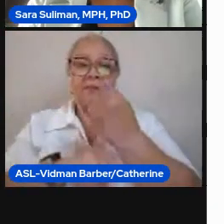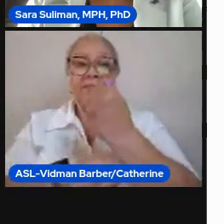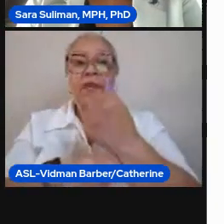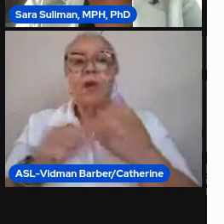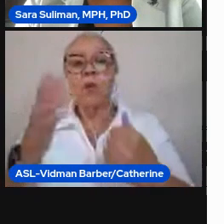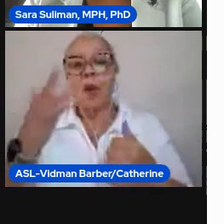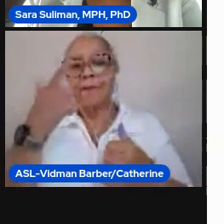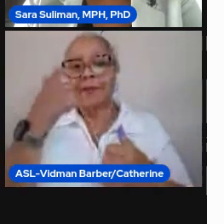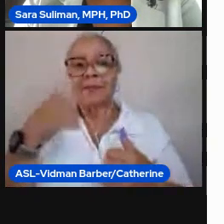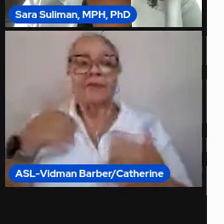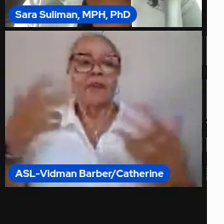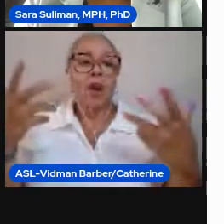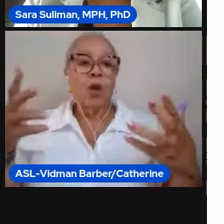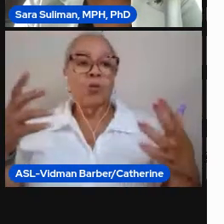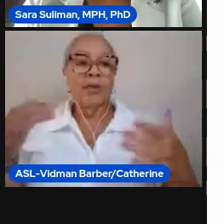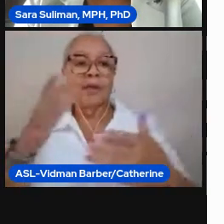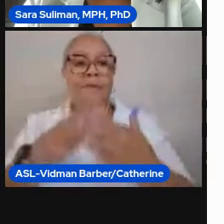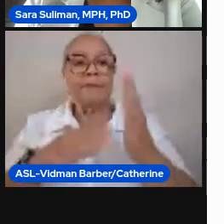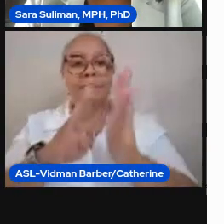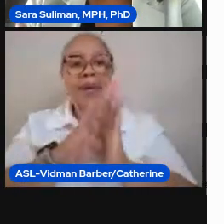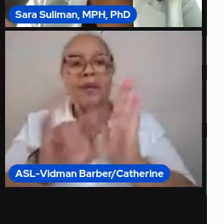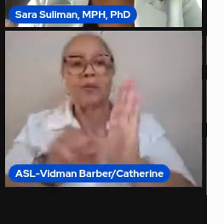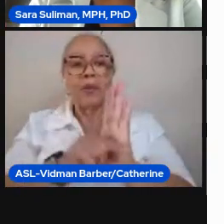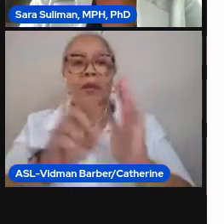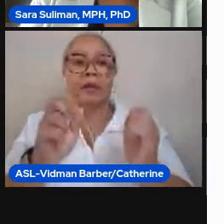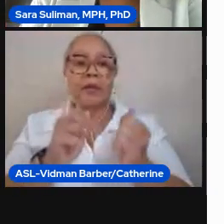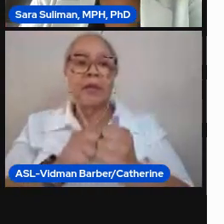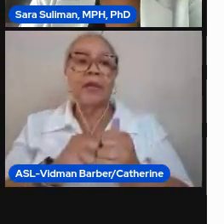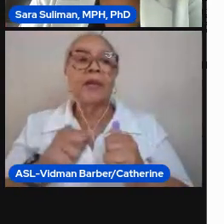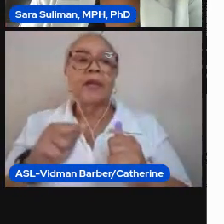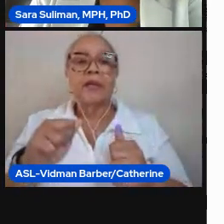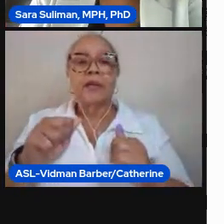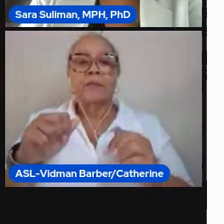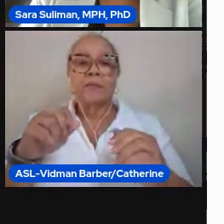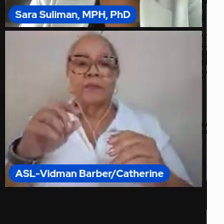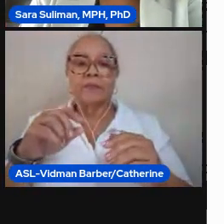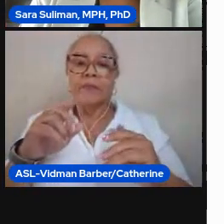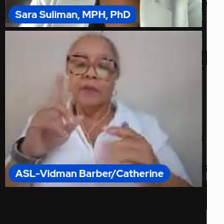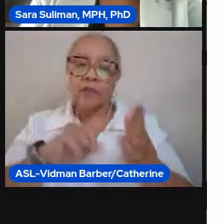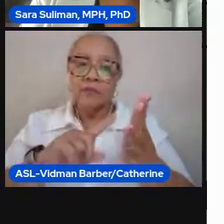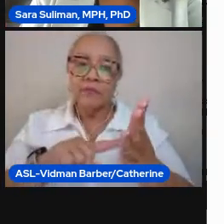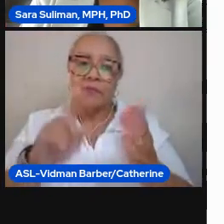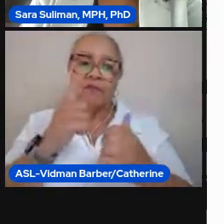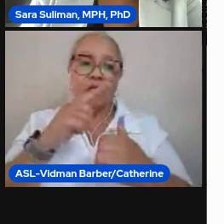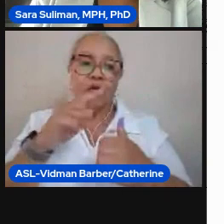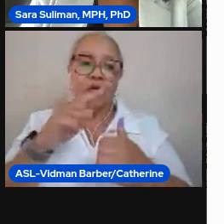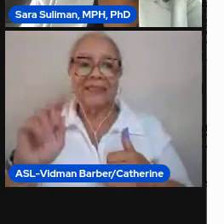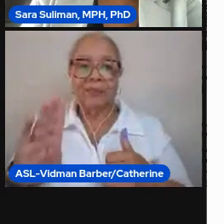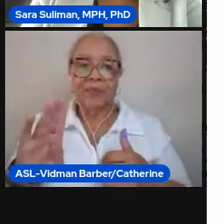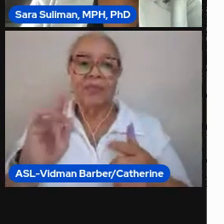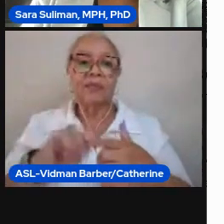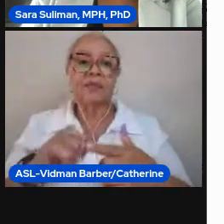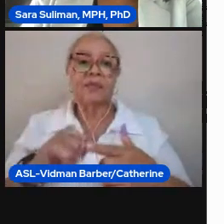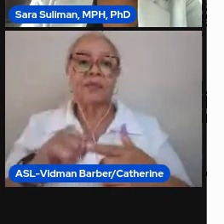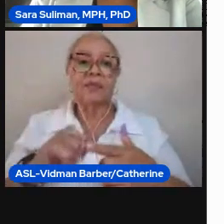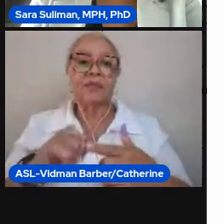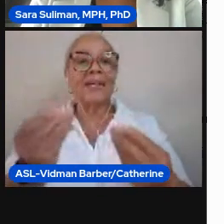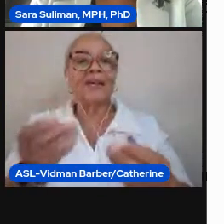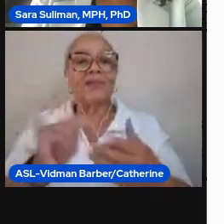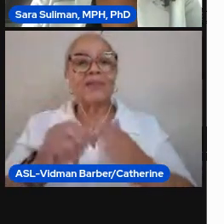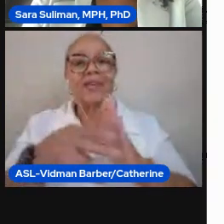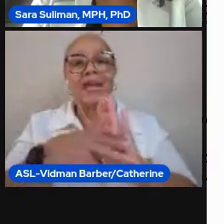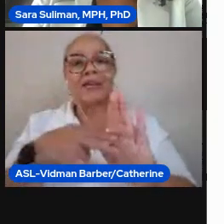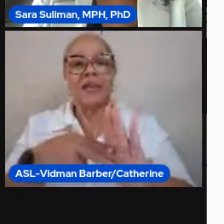had already some background in biomarker development for TB. So the mission of the diagnostic pillar of the center was